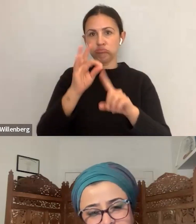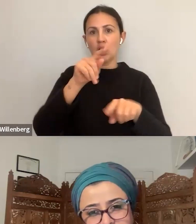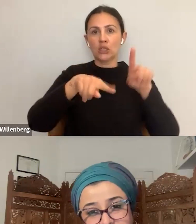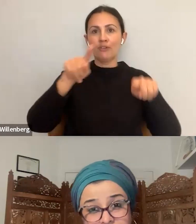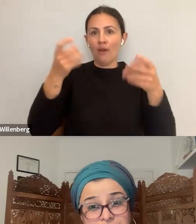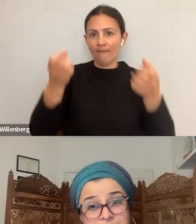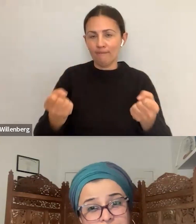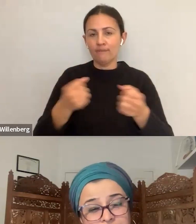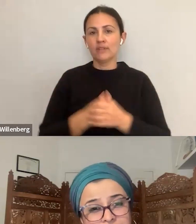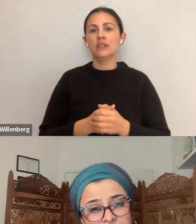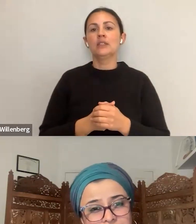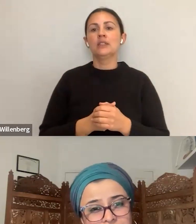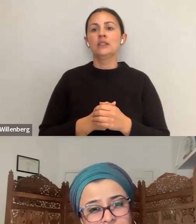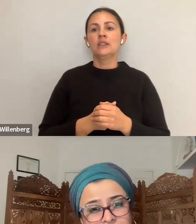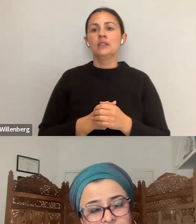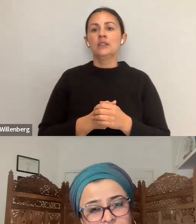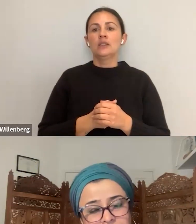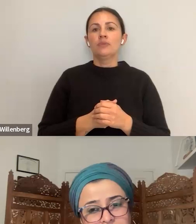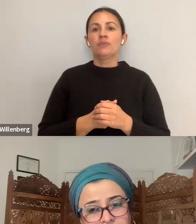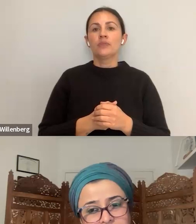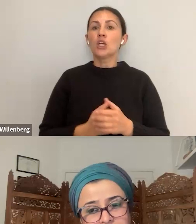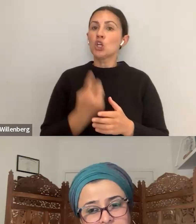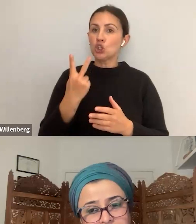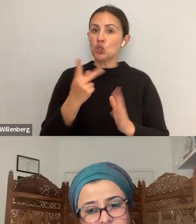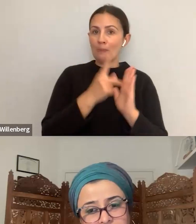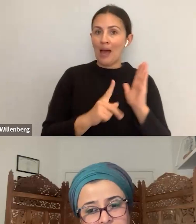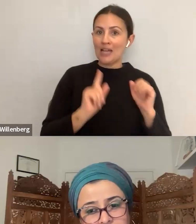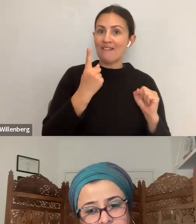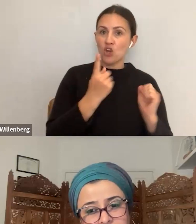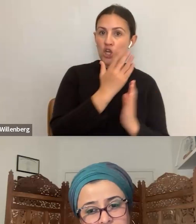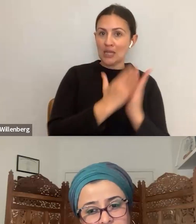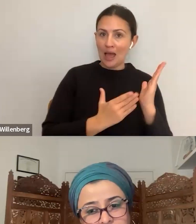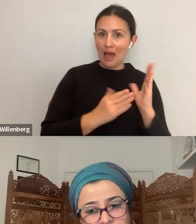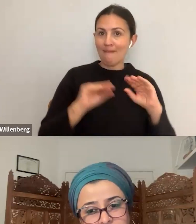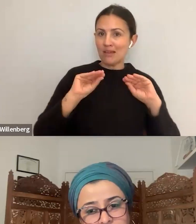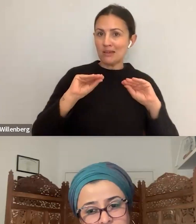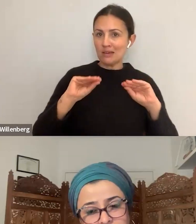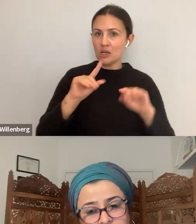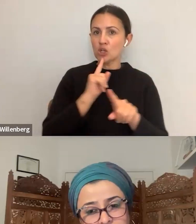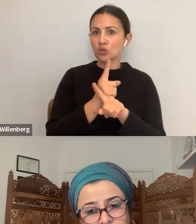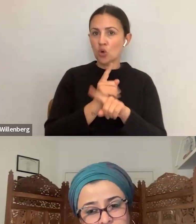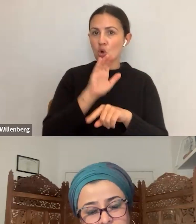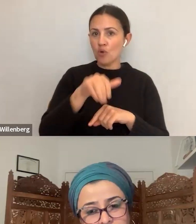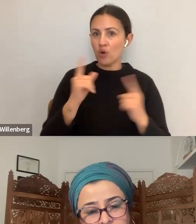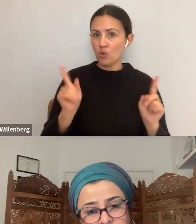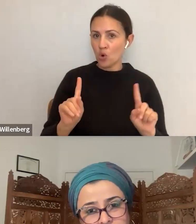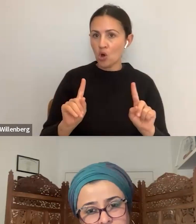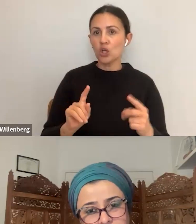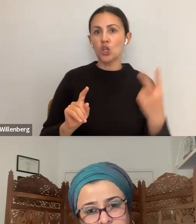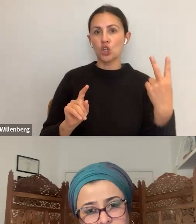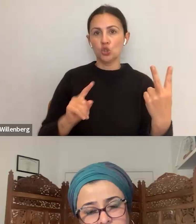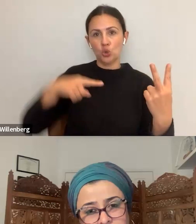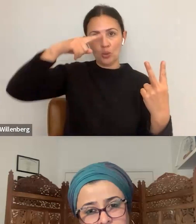well. We're going to break up the session into 2 parts. At the first part, we're going to hear from our brilliant